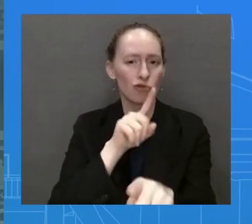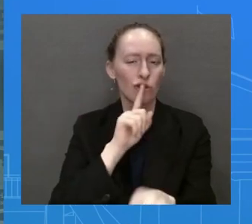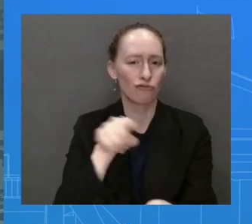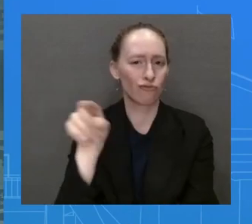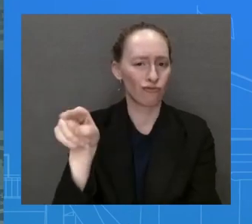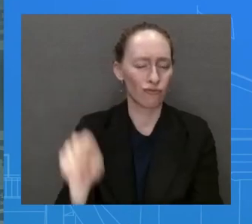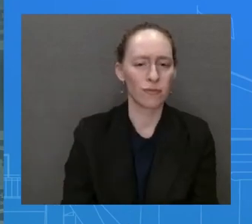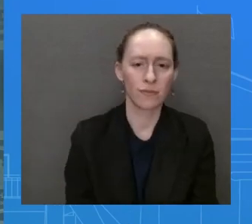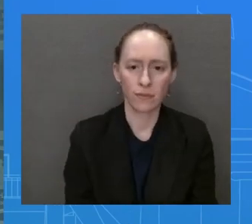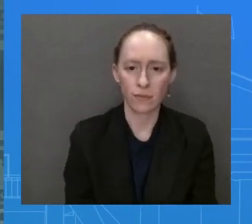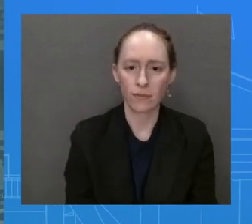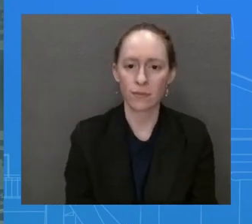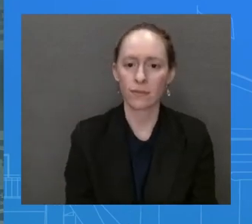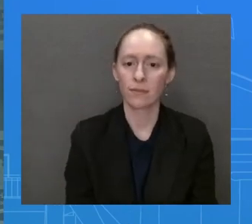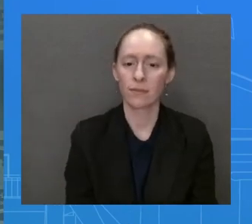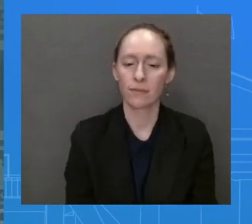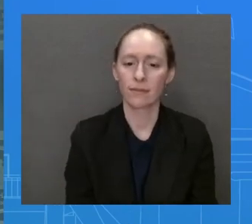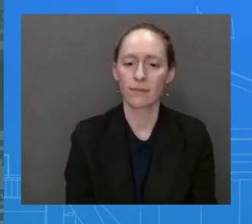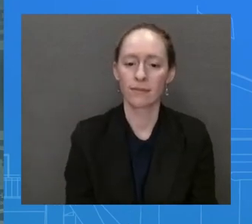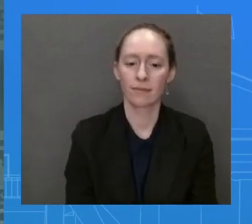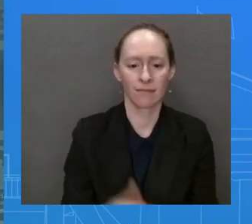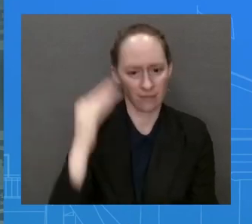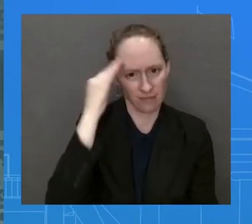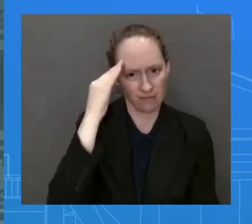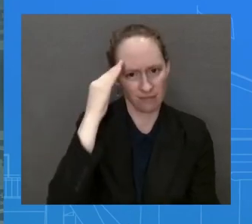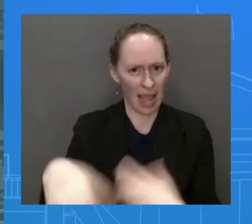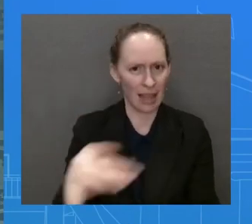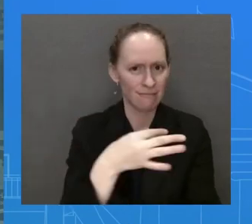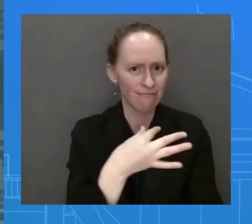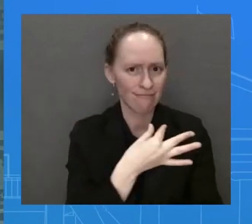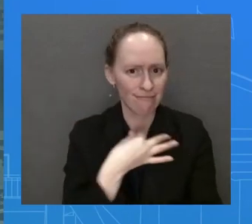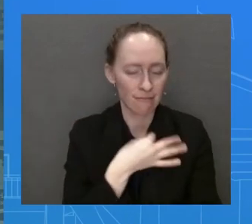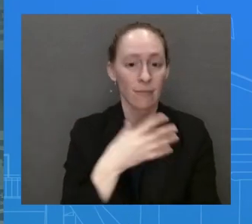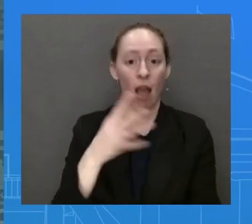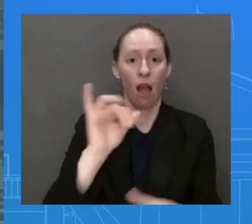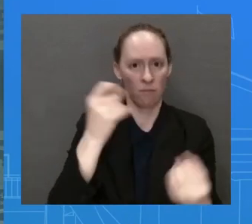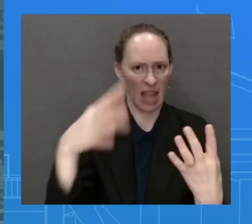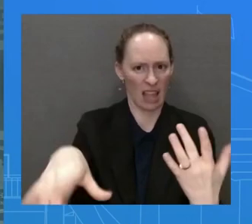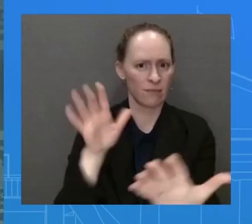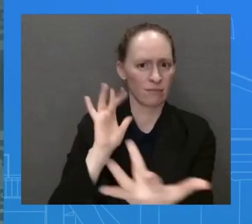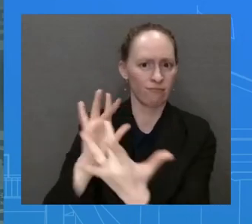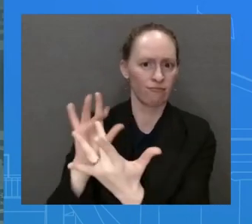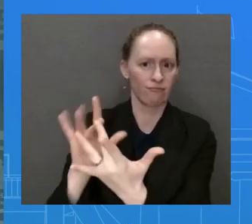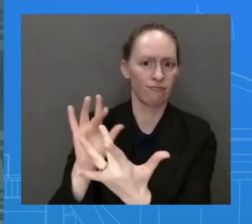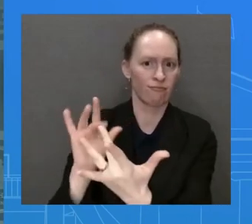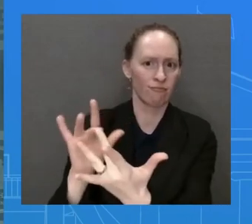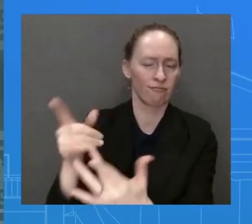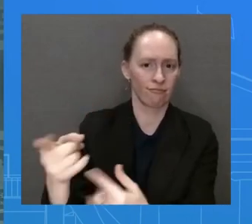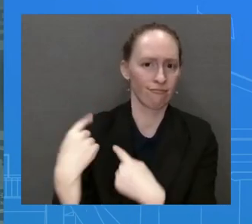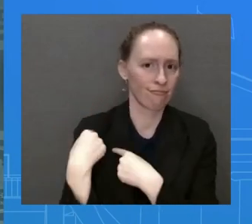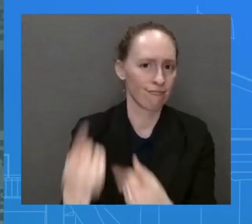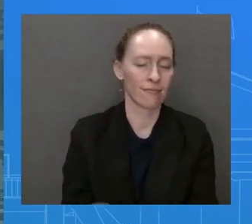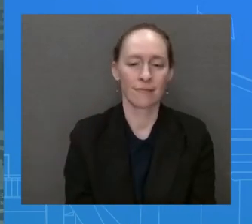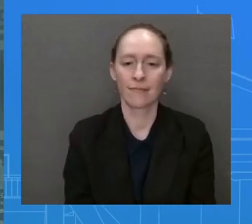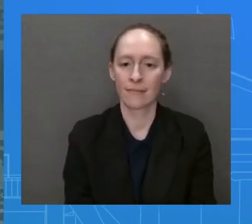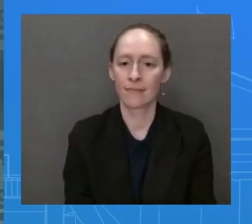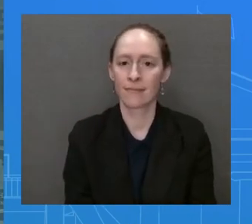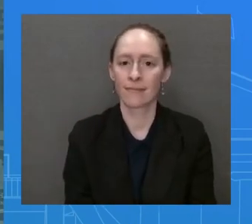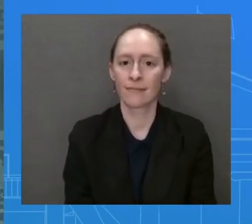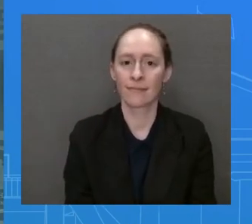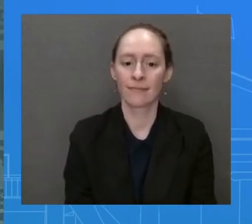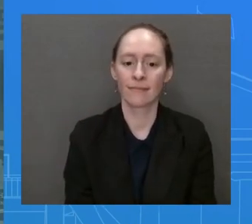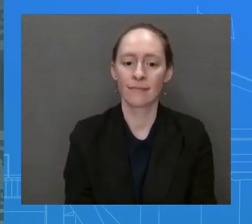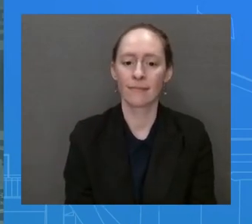you have been in touch with my colleagues in the last 24 hours, in direct touch, and answering many of your questions. So I would refer you to